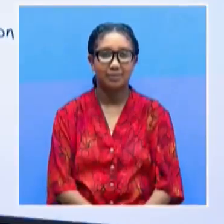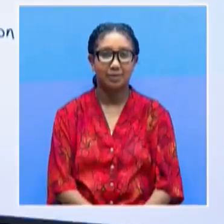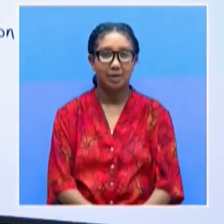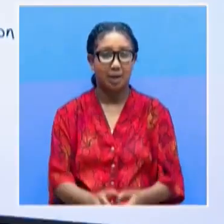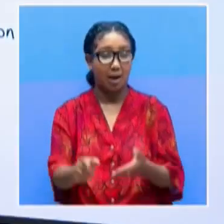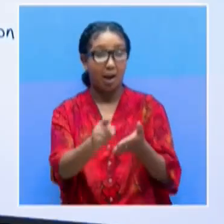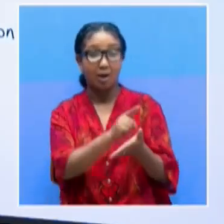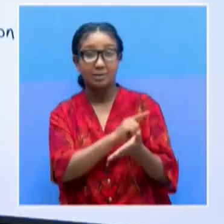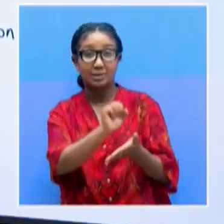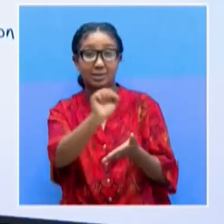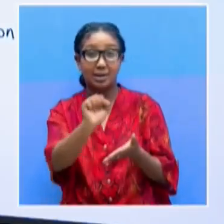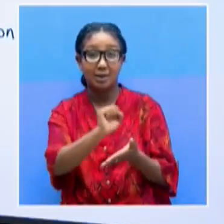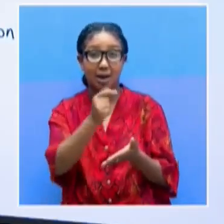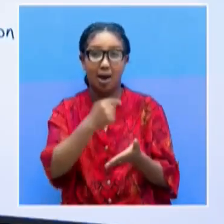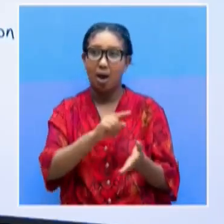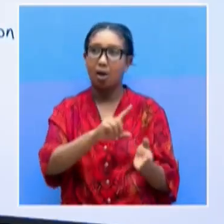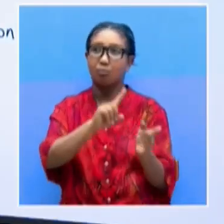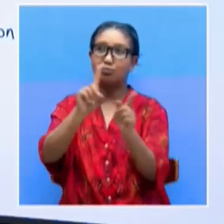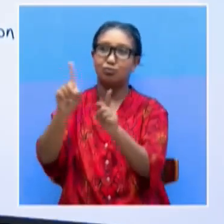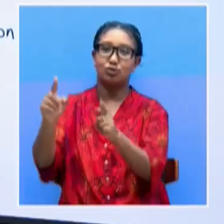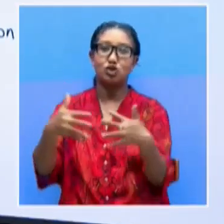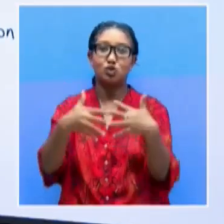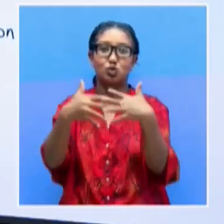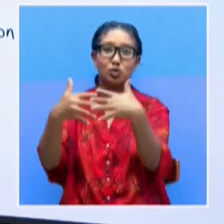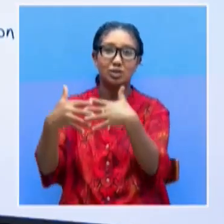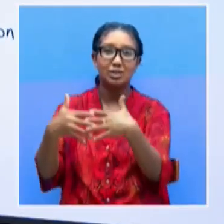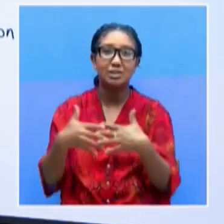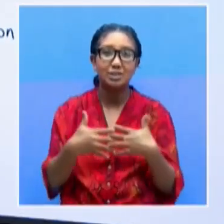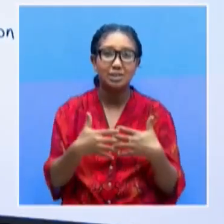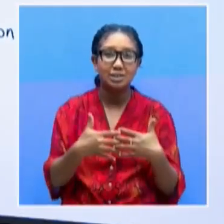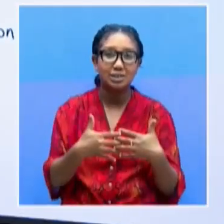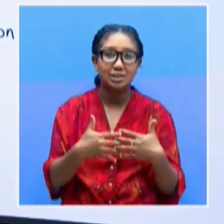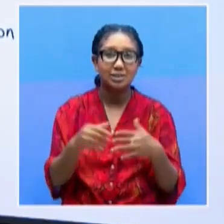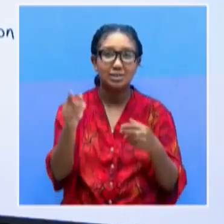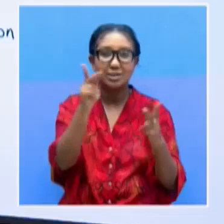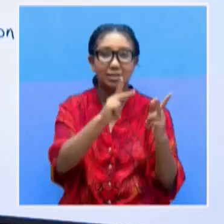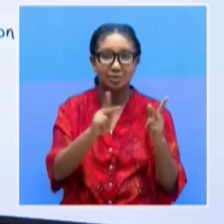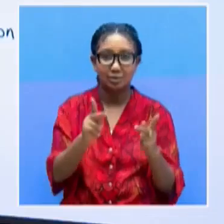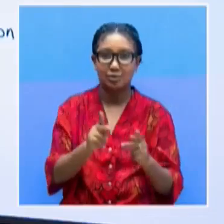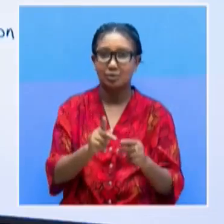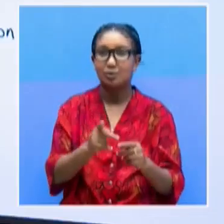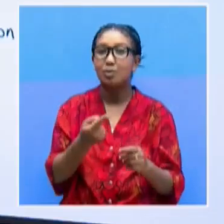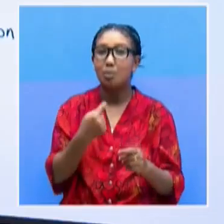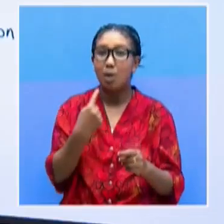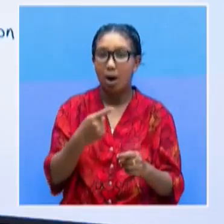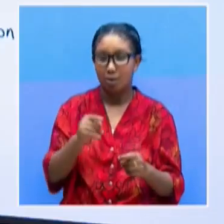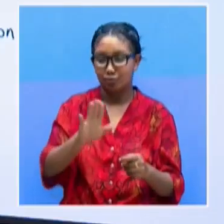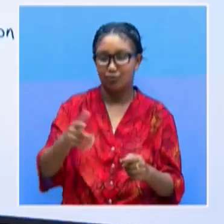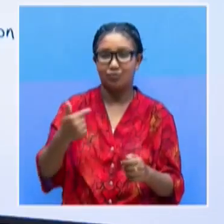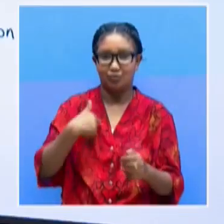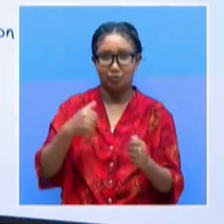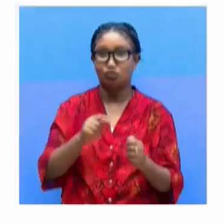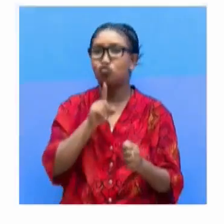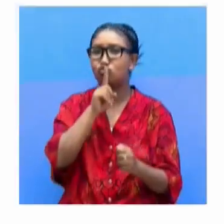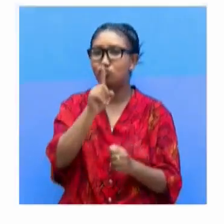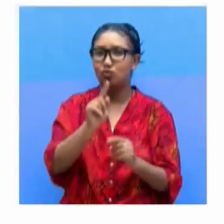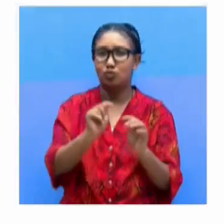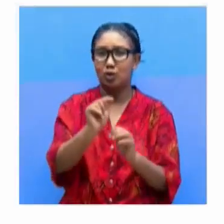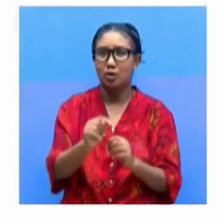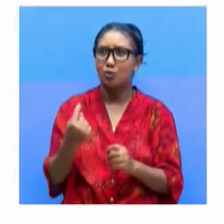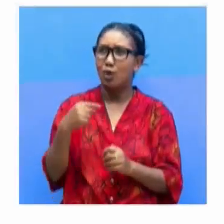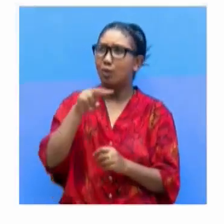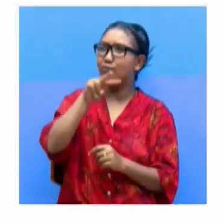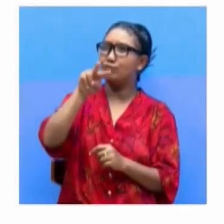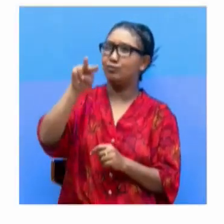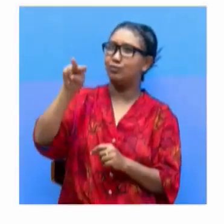Last Sunday, I went to Unity Park with my son. This is a true story, okay? Give attention. We have seen